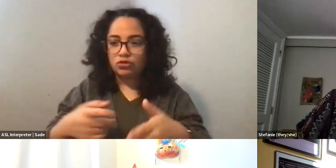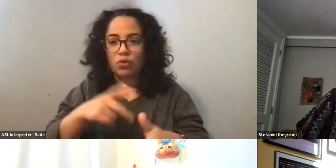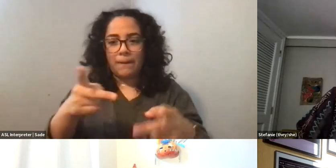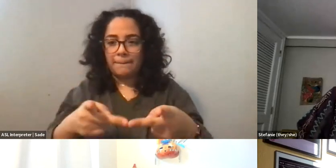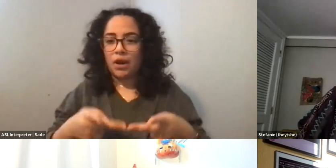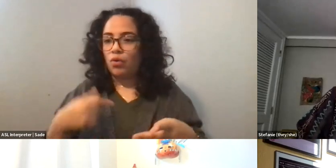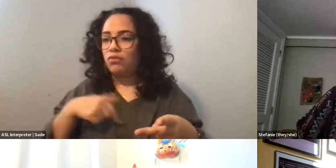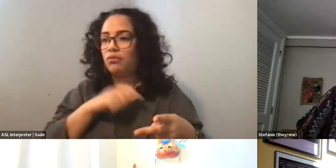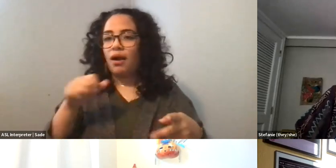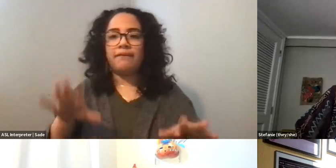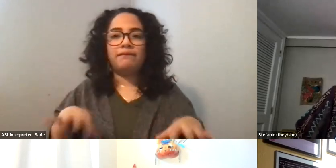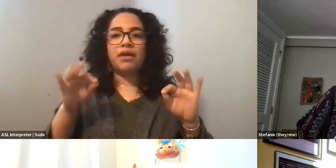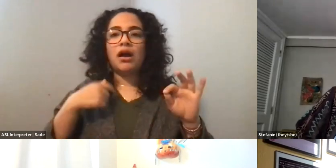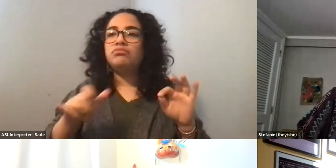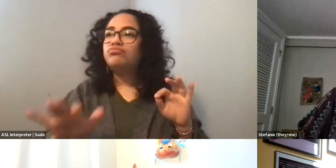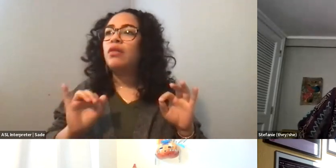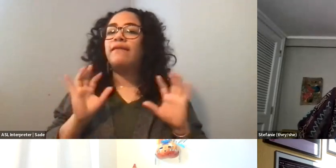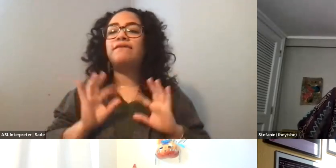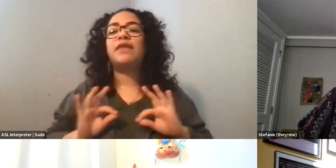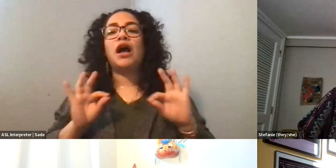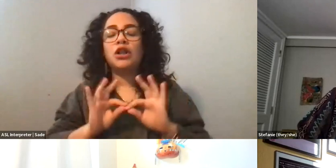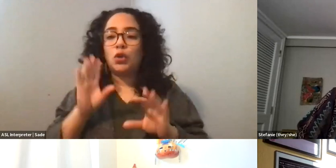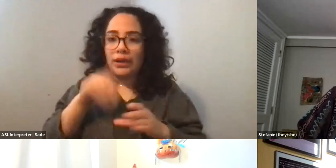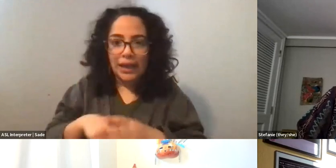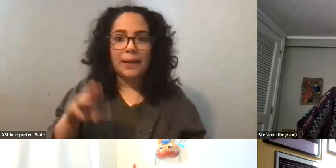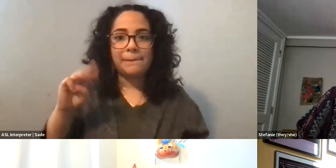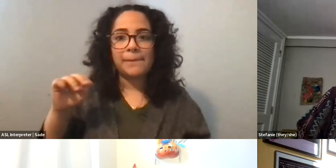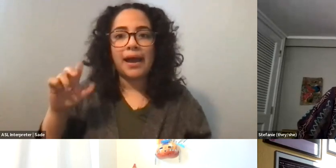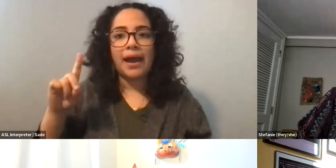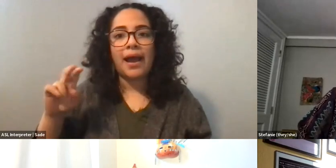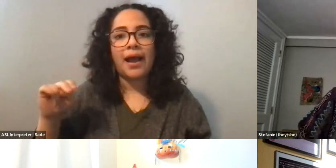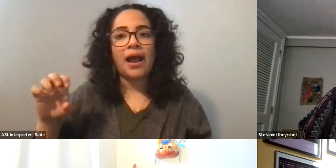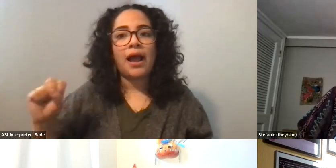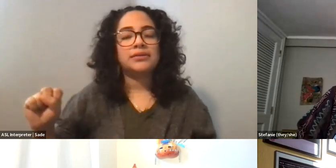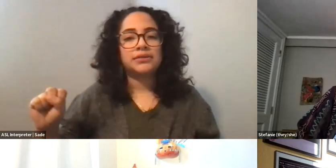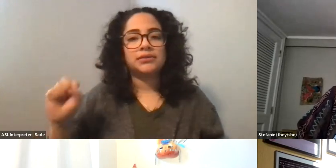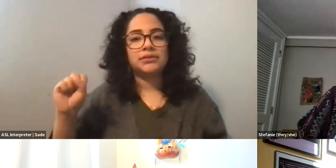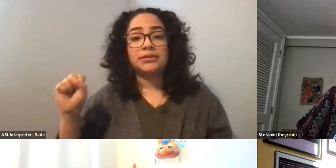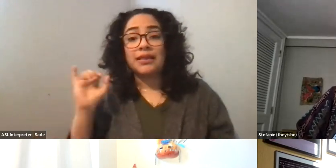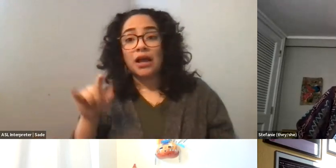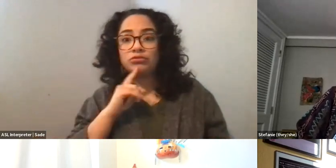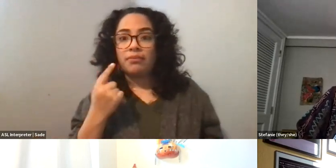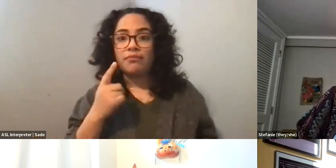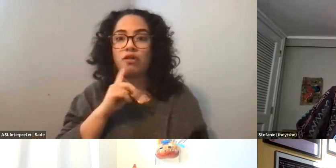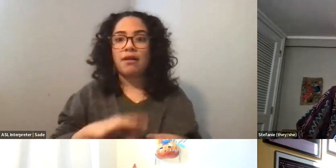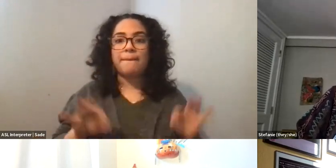the value in madness. This is something for me that's really important, that